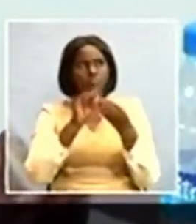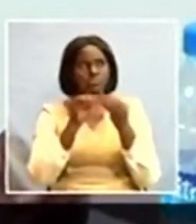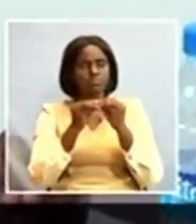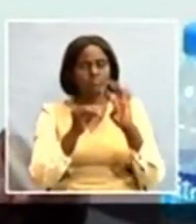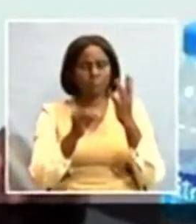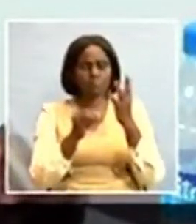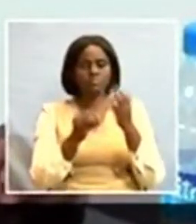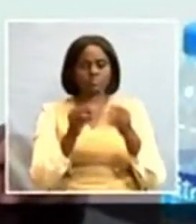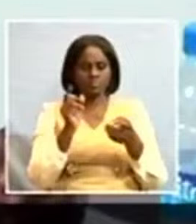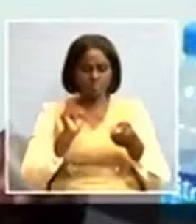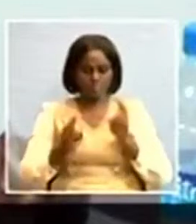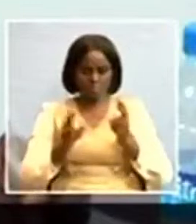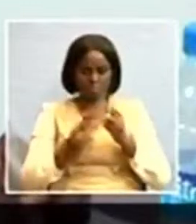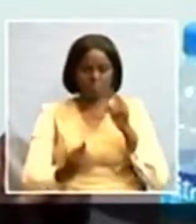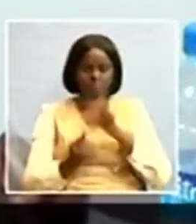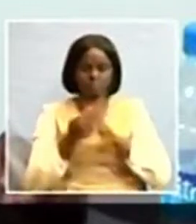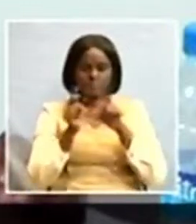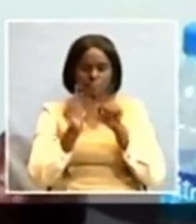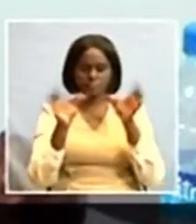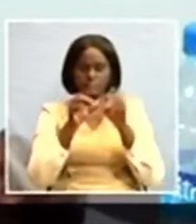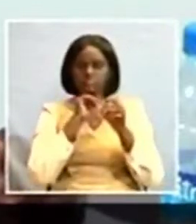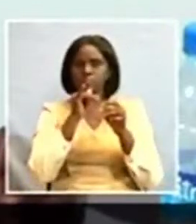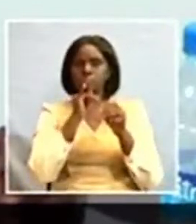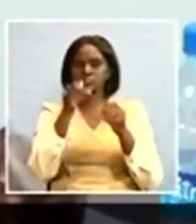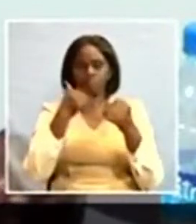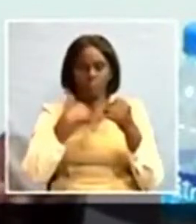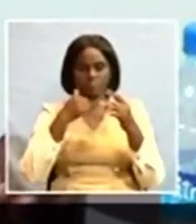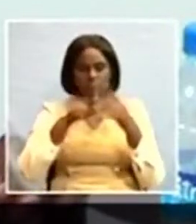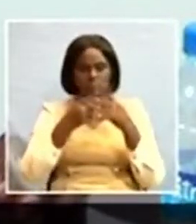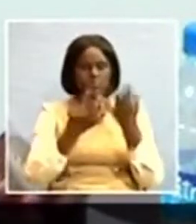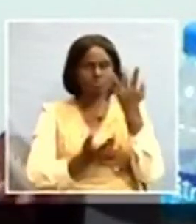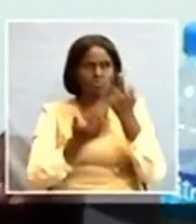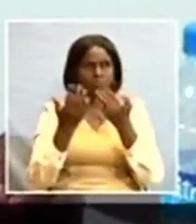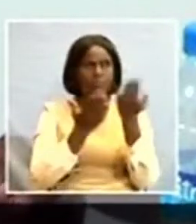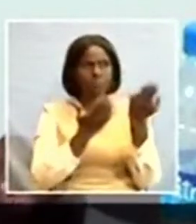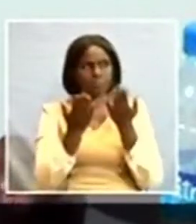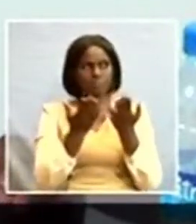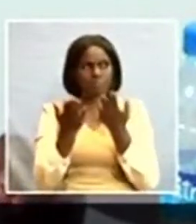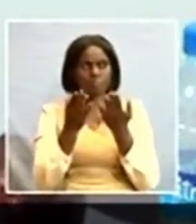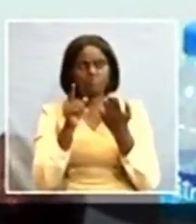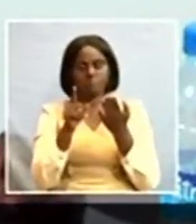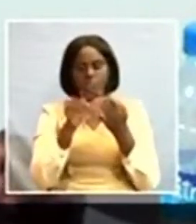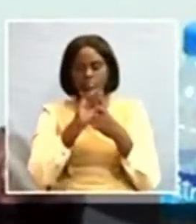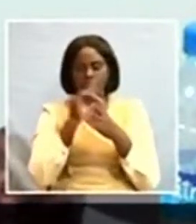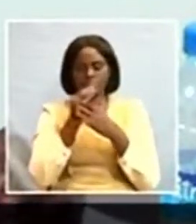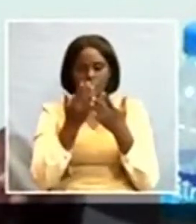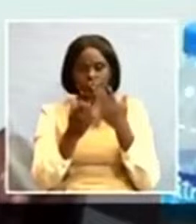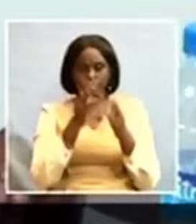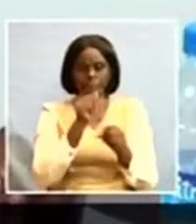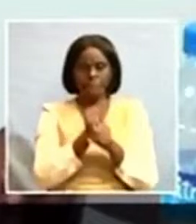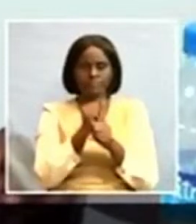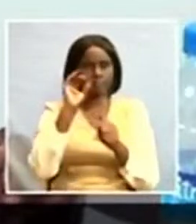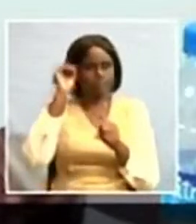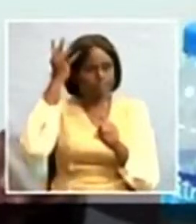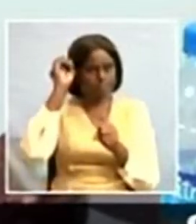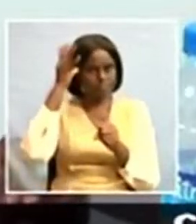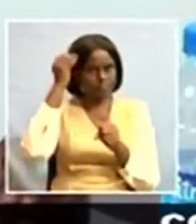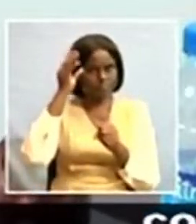of emergency services. The Council has not yet established firefighting services or acquired rescue